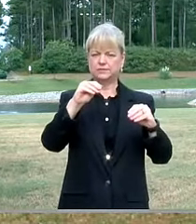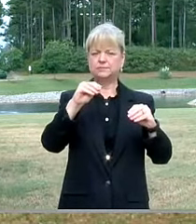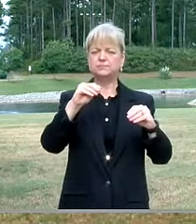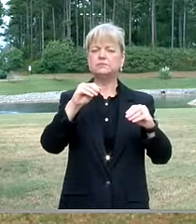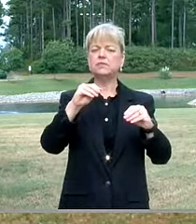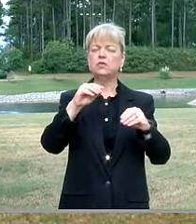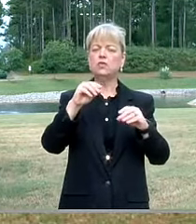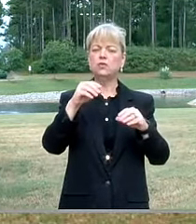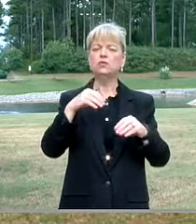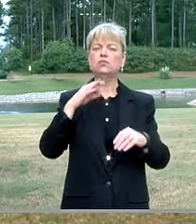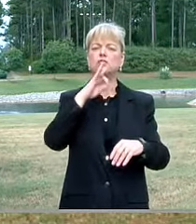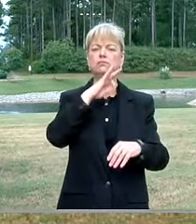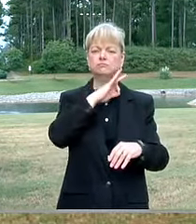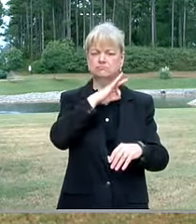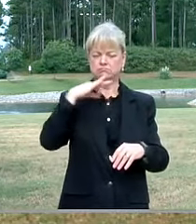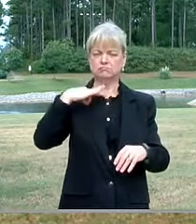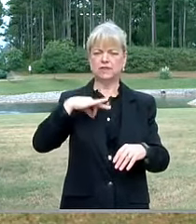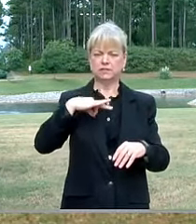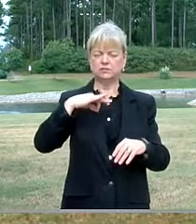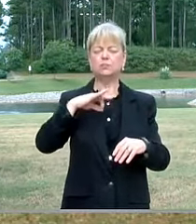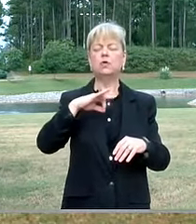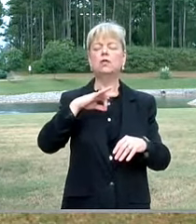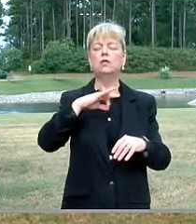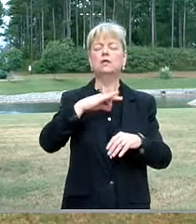to eligible foreign governments.